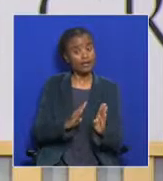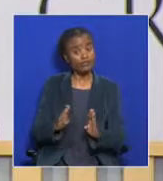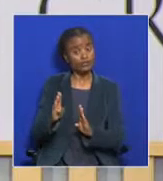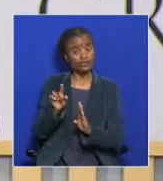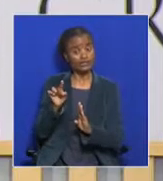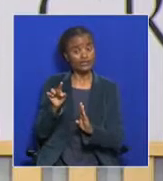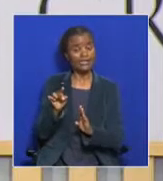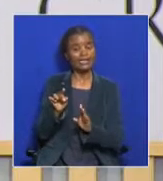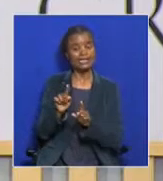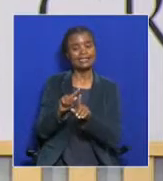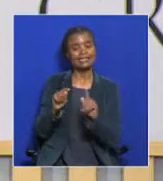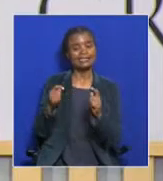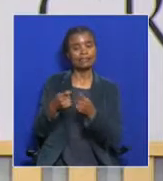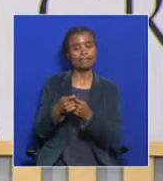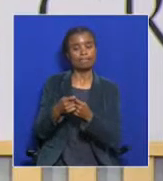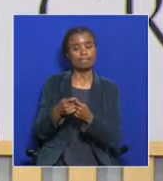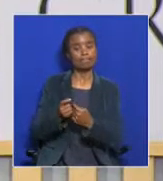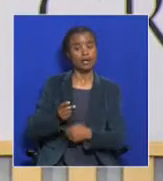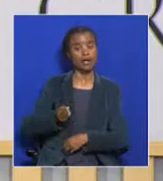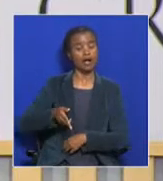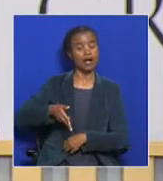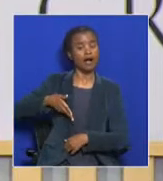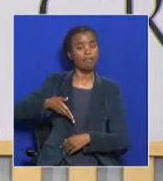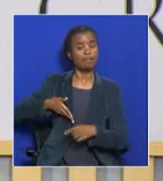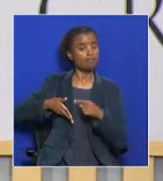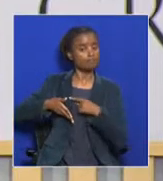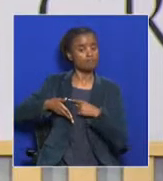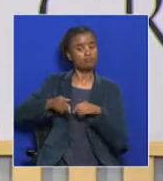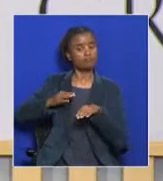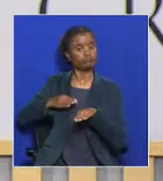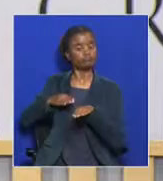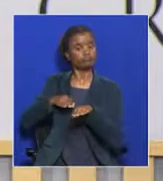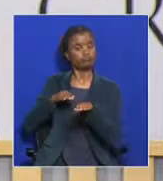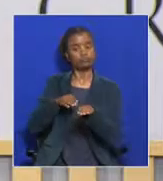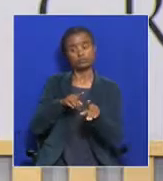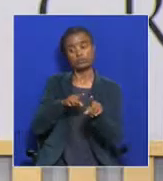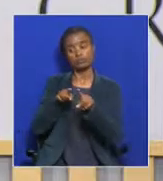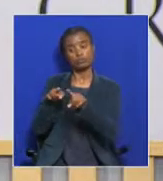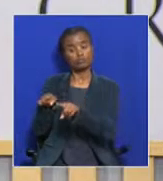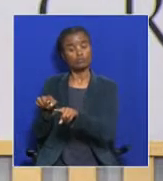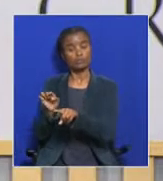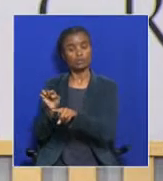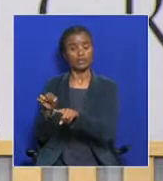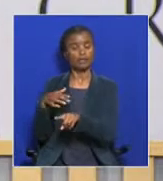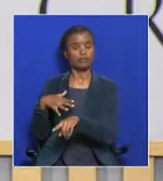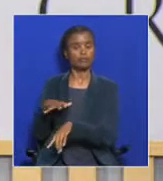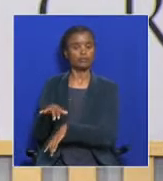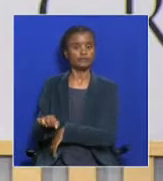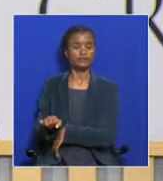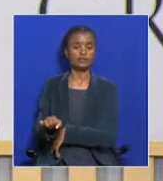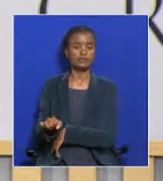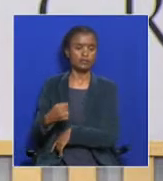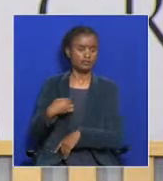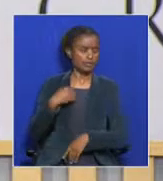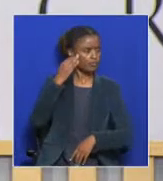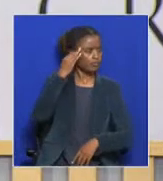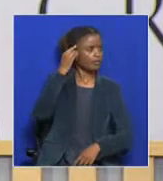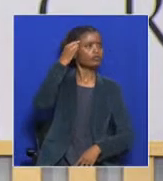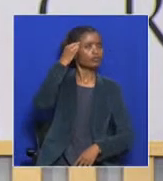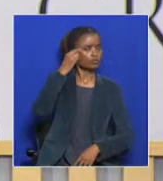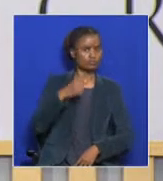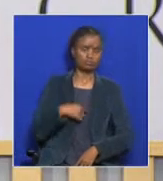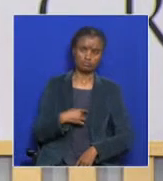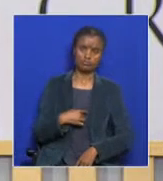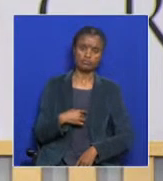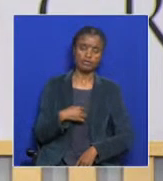tactical members to escort it to Port Shepstone, in my mind he was taking, or I assumed that